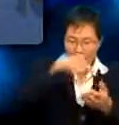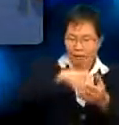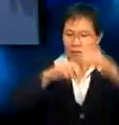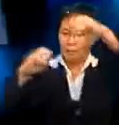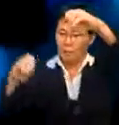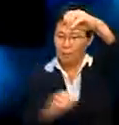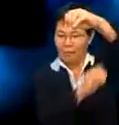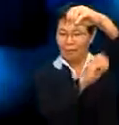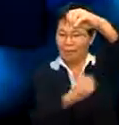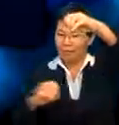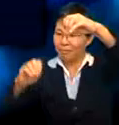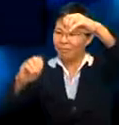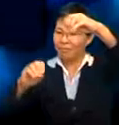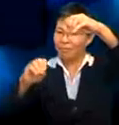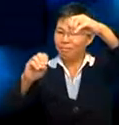pendulum.